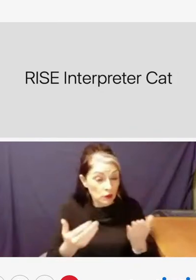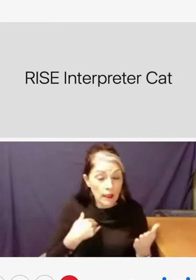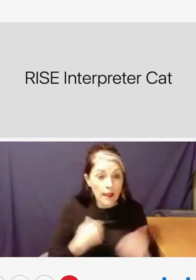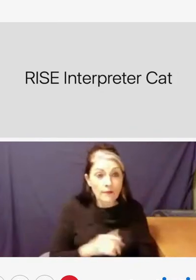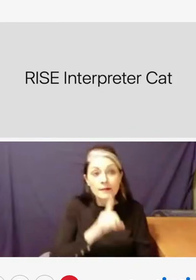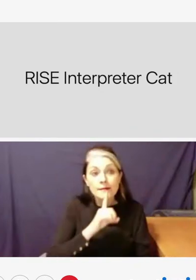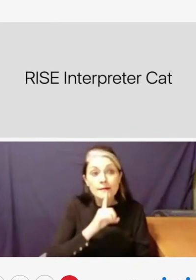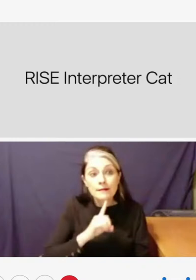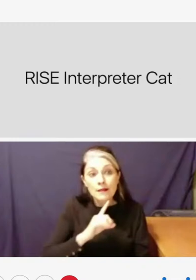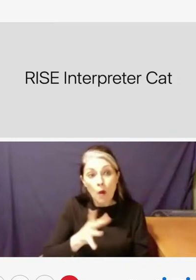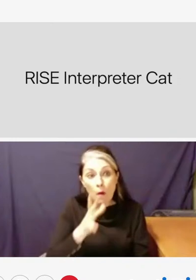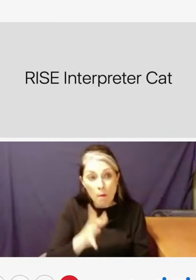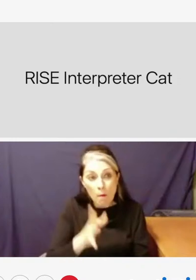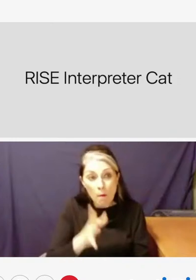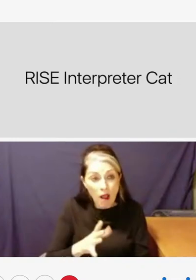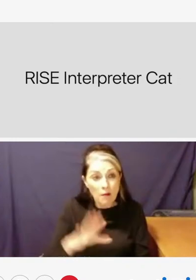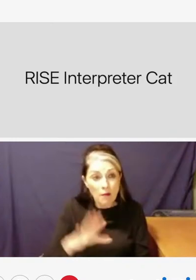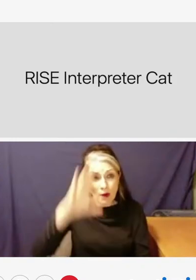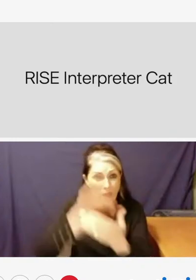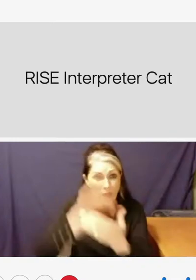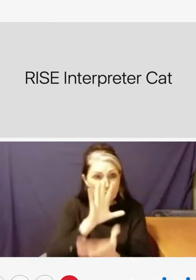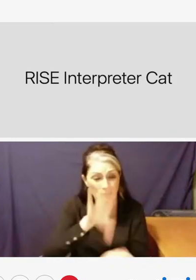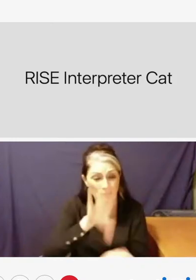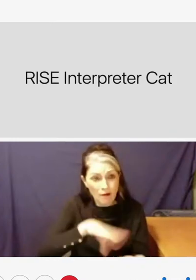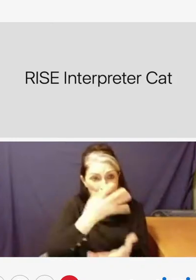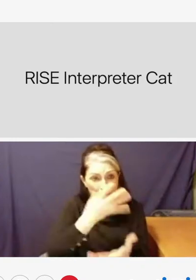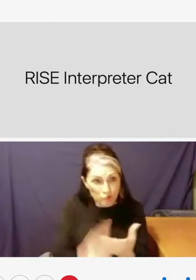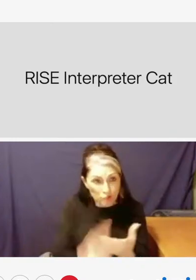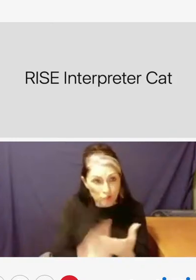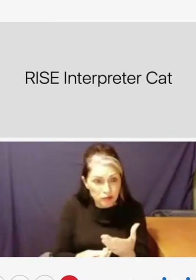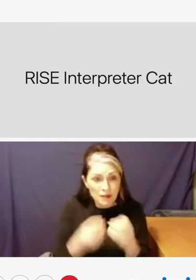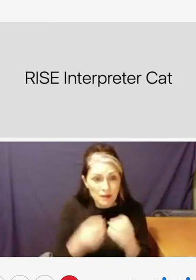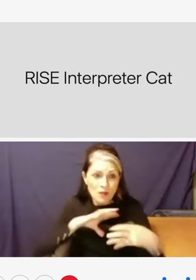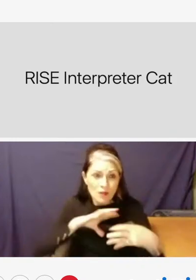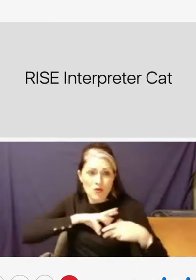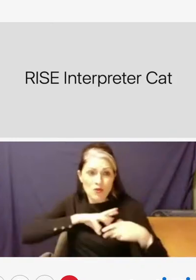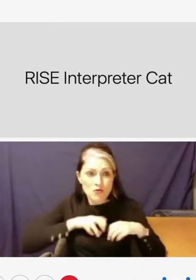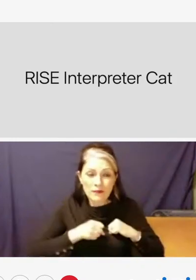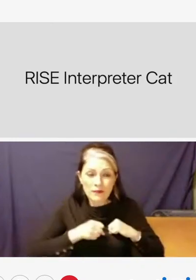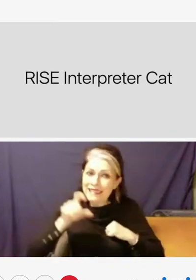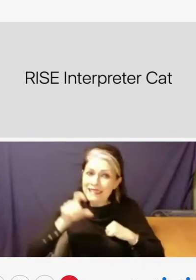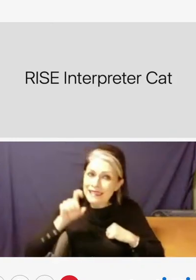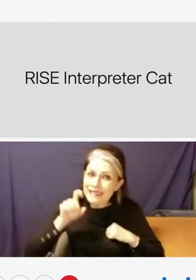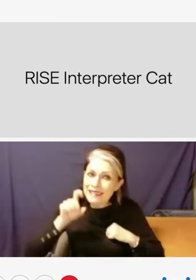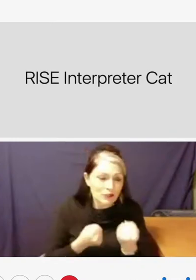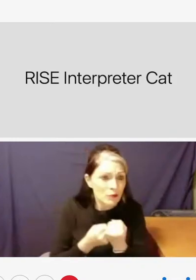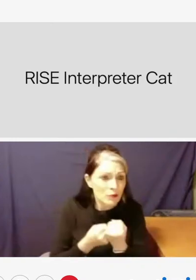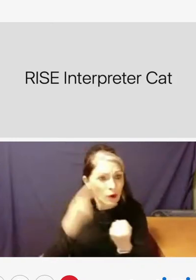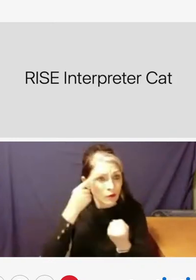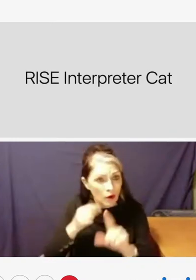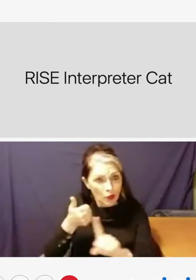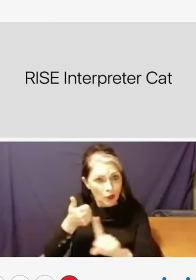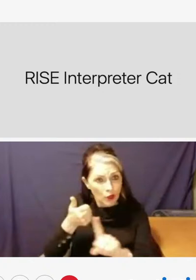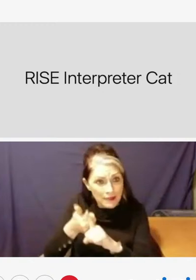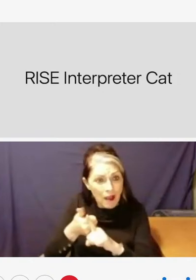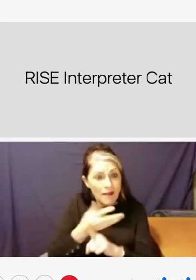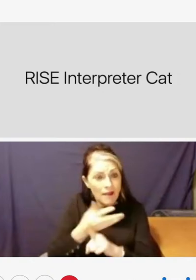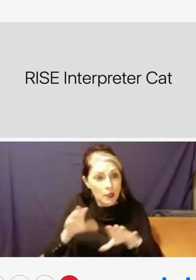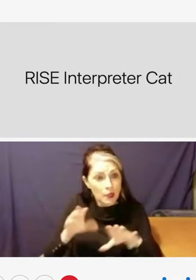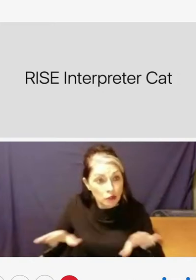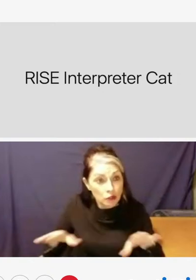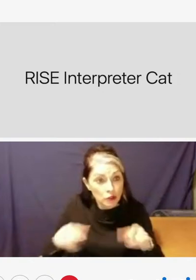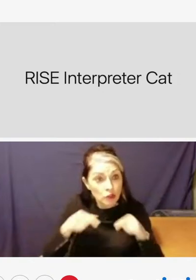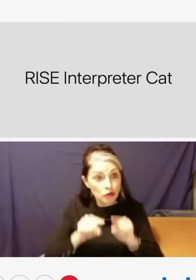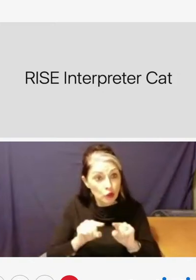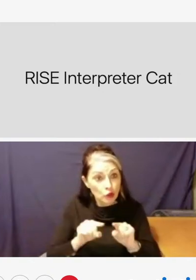husband that in her grieving process really needed a lot of support for her children for herself and and during this process this this